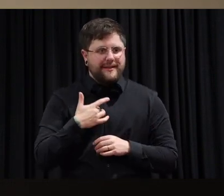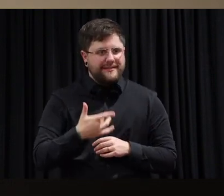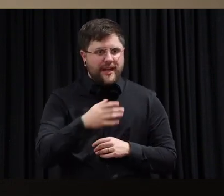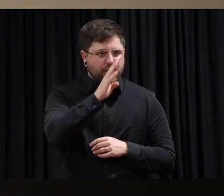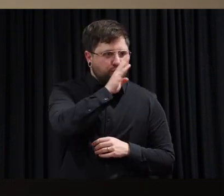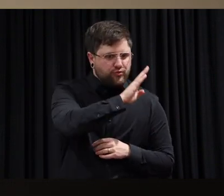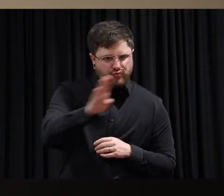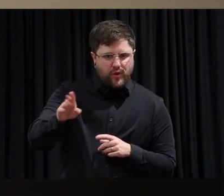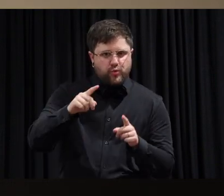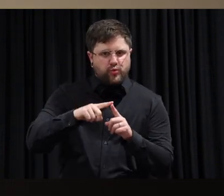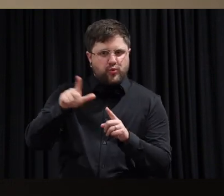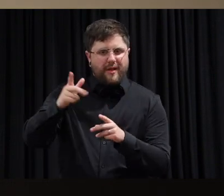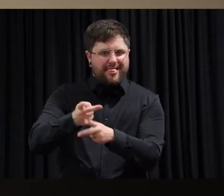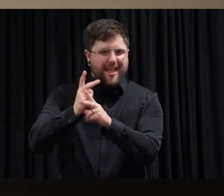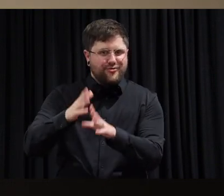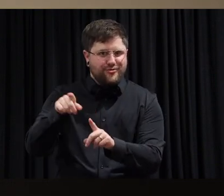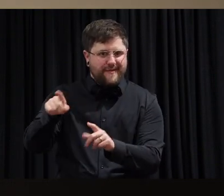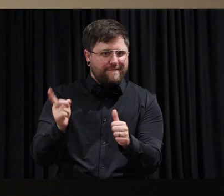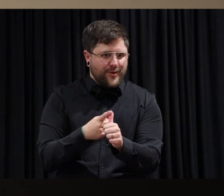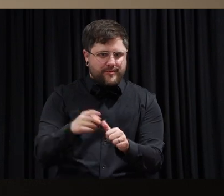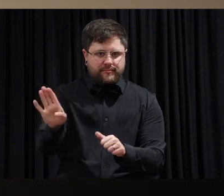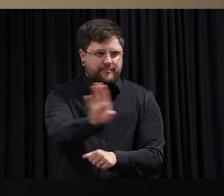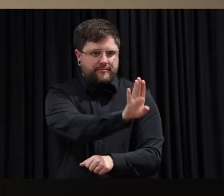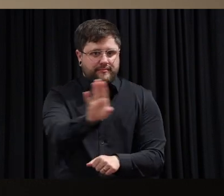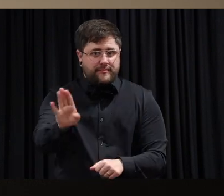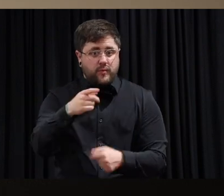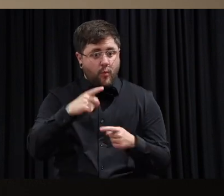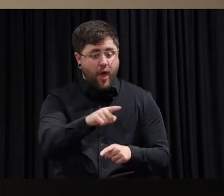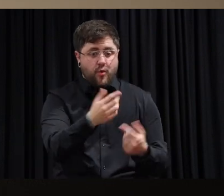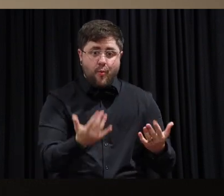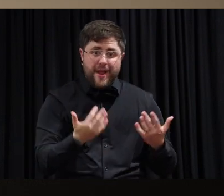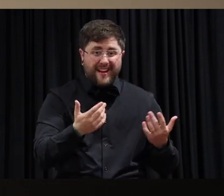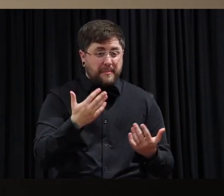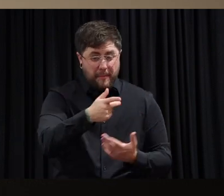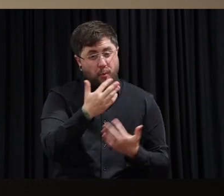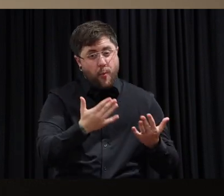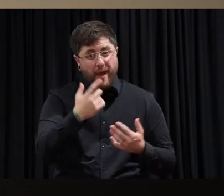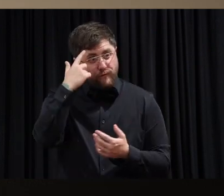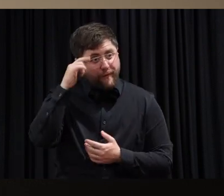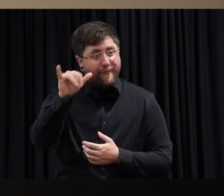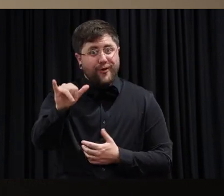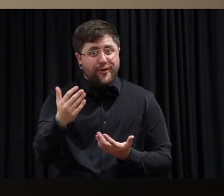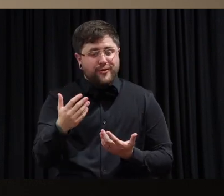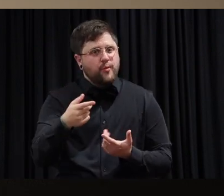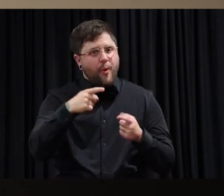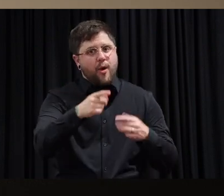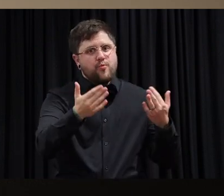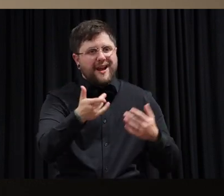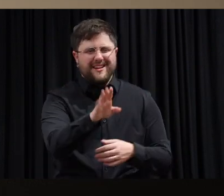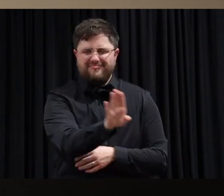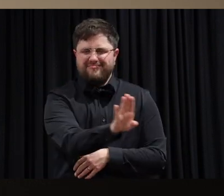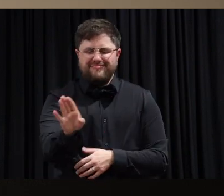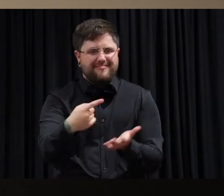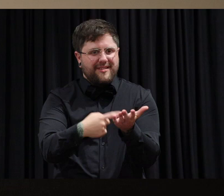to the lender first. Because while you're waiting, you could be waiting, like they said, forever. Mm-hmm. So talk to them, let